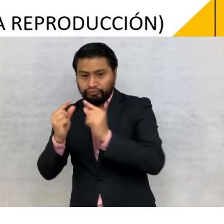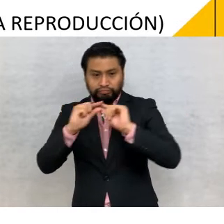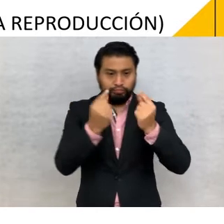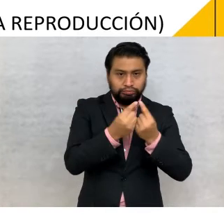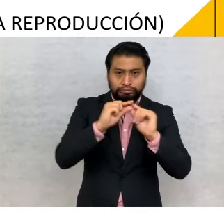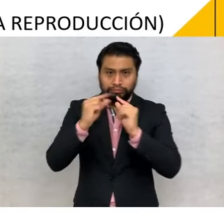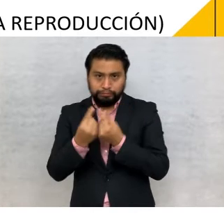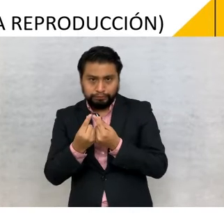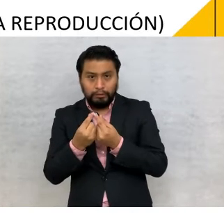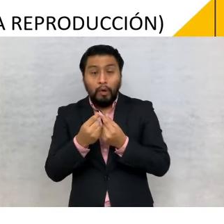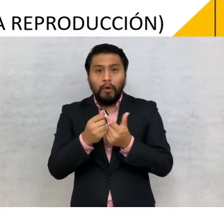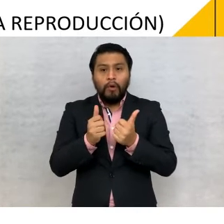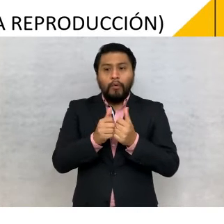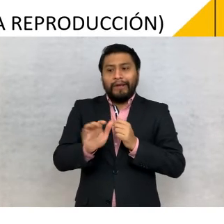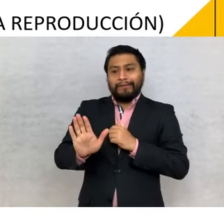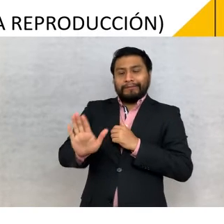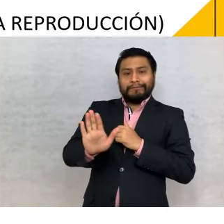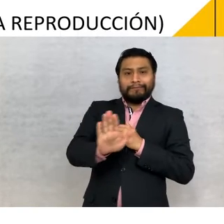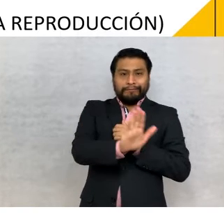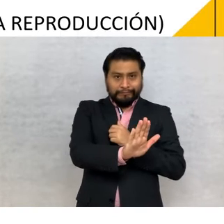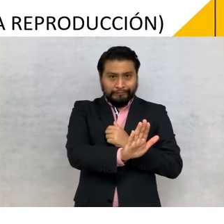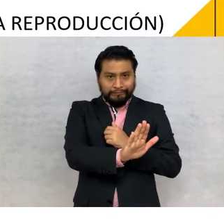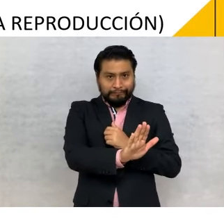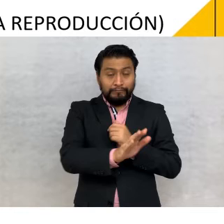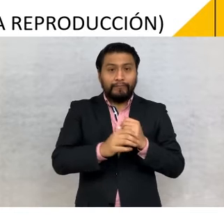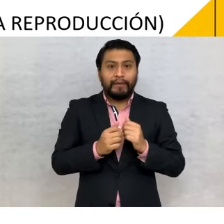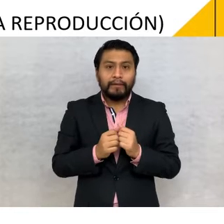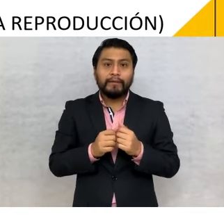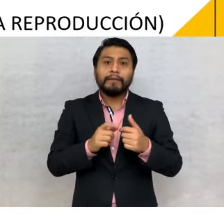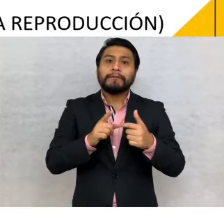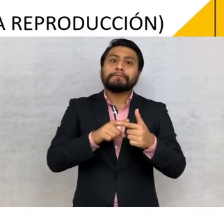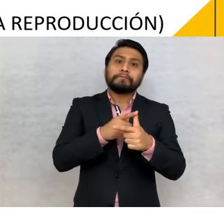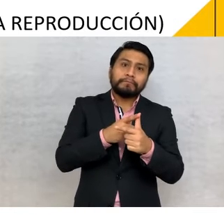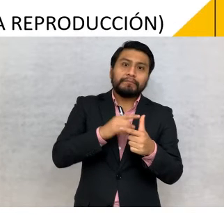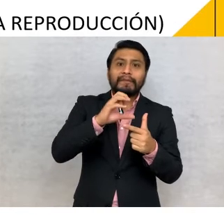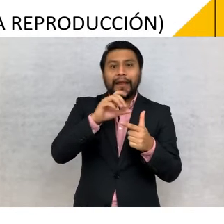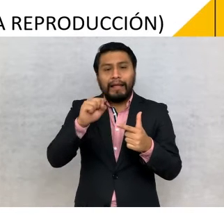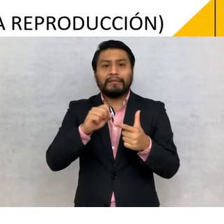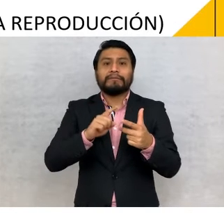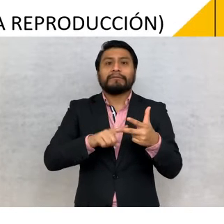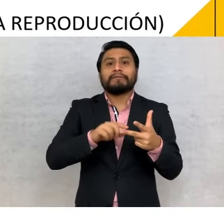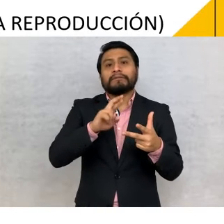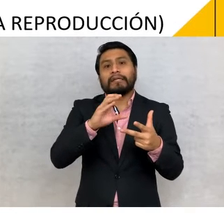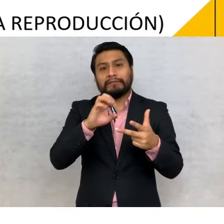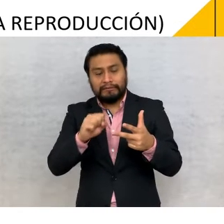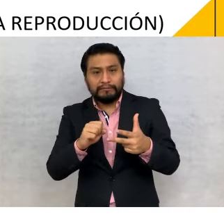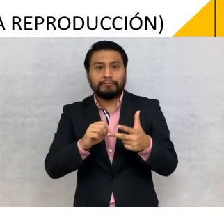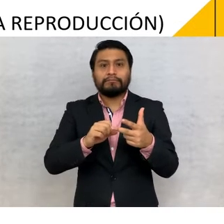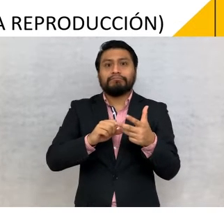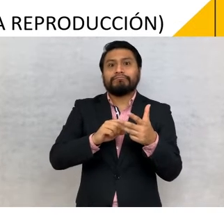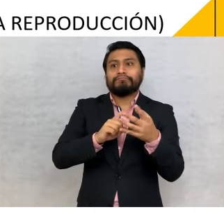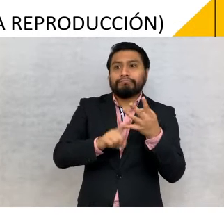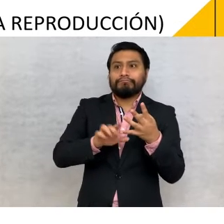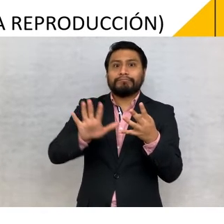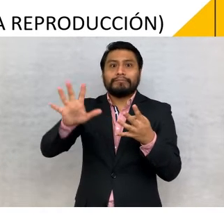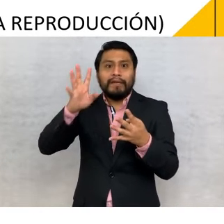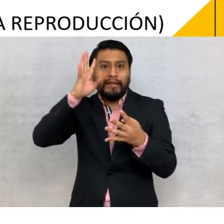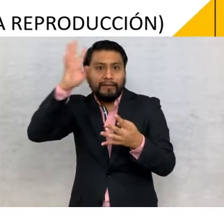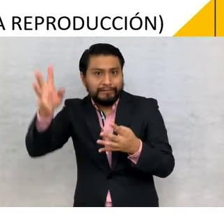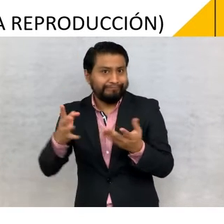with certain characteristics in classes, races, ideologies, and so